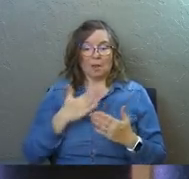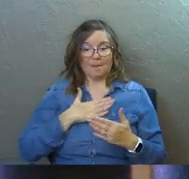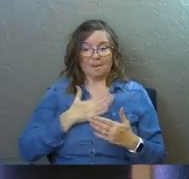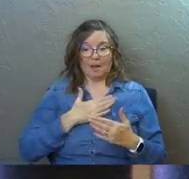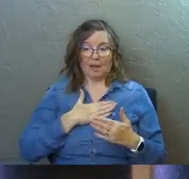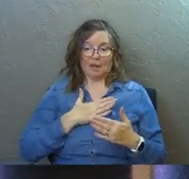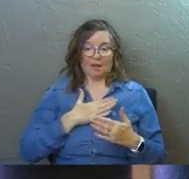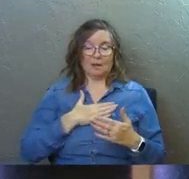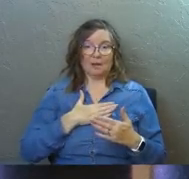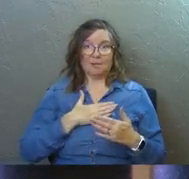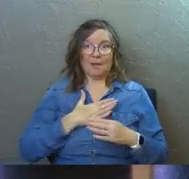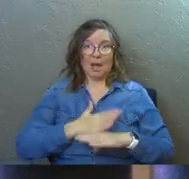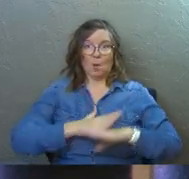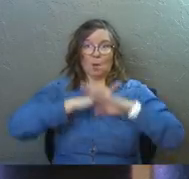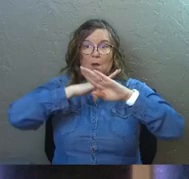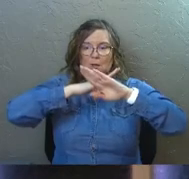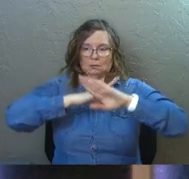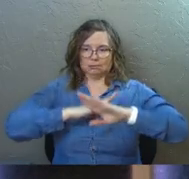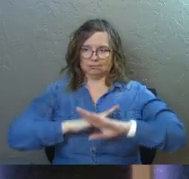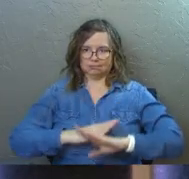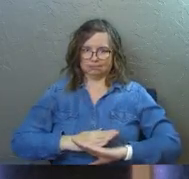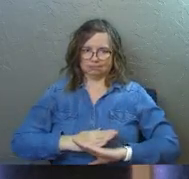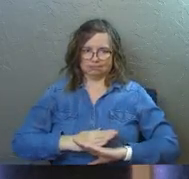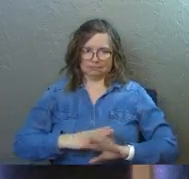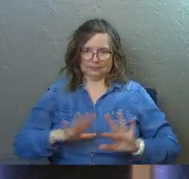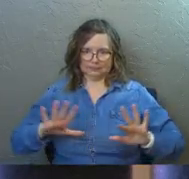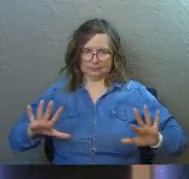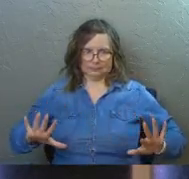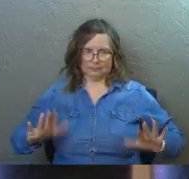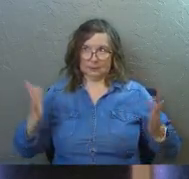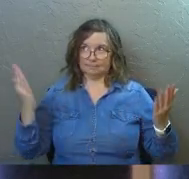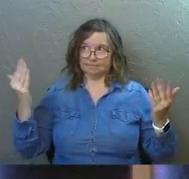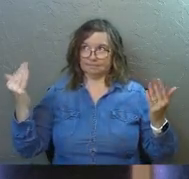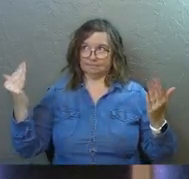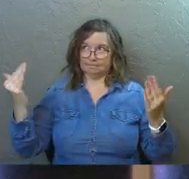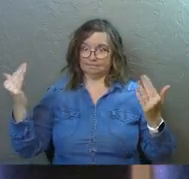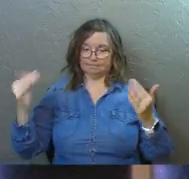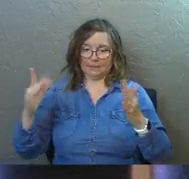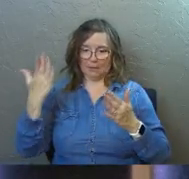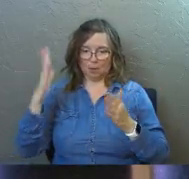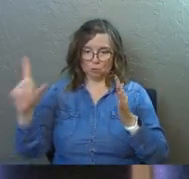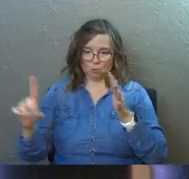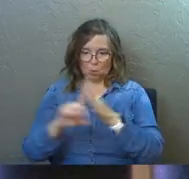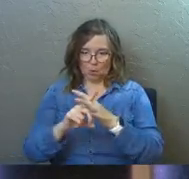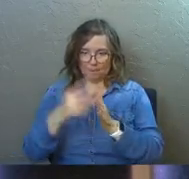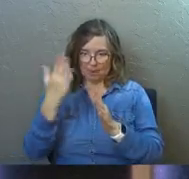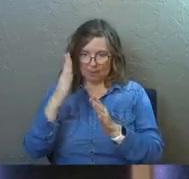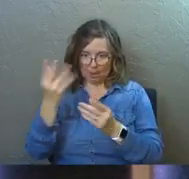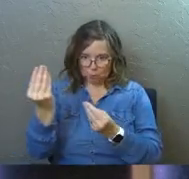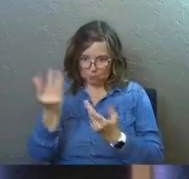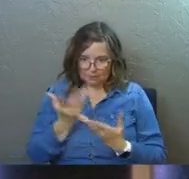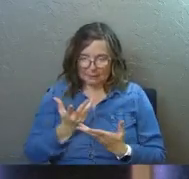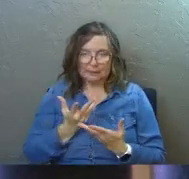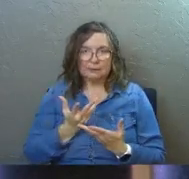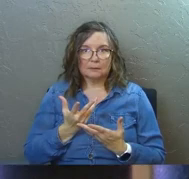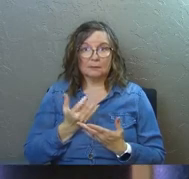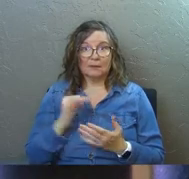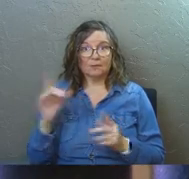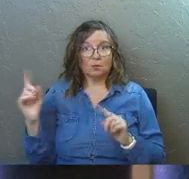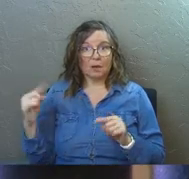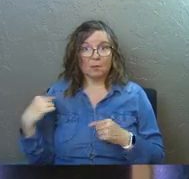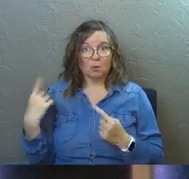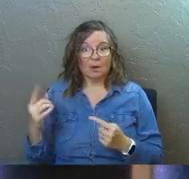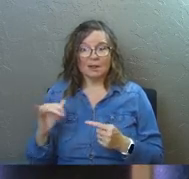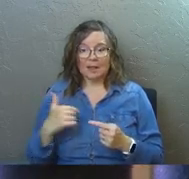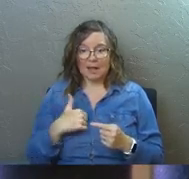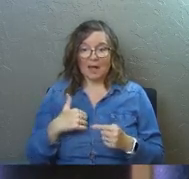of my walls down as much as I possibly can because I want God to show up. I want God to speak. If you've been coming here for